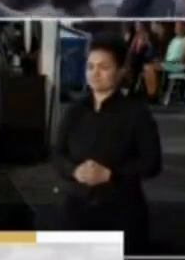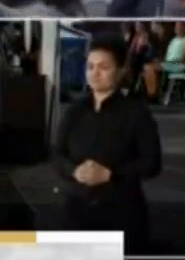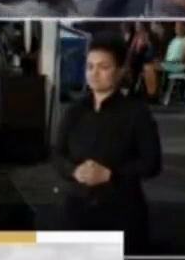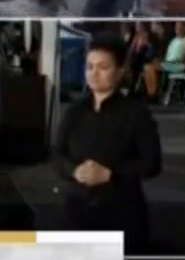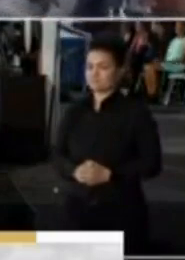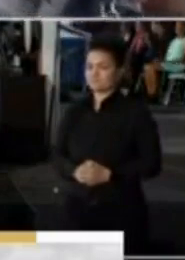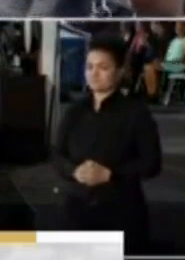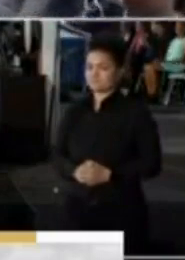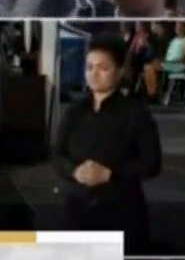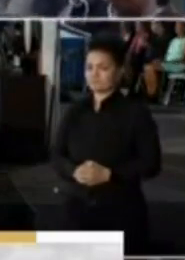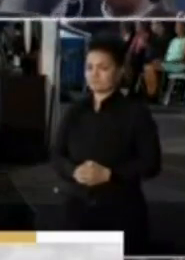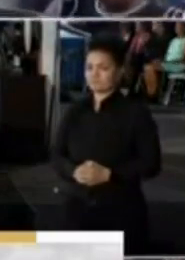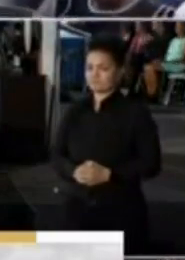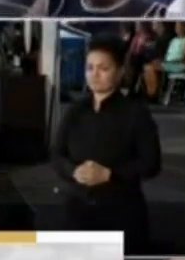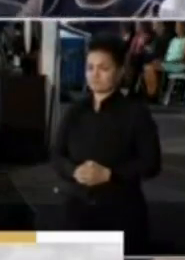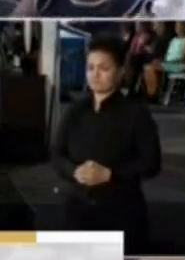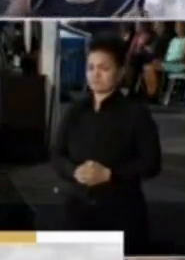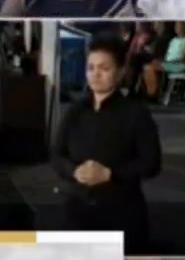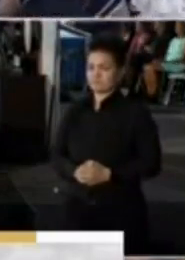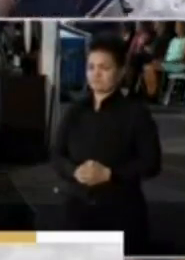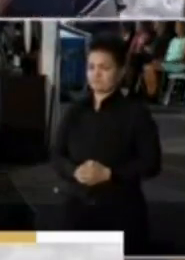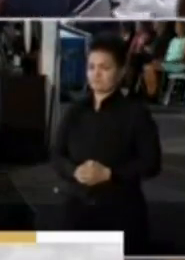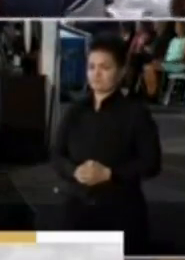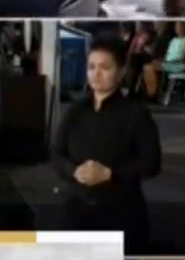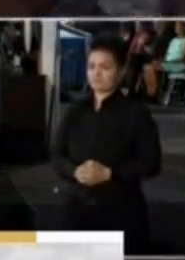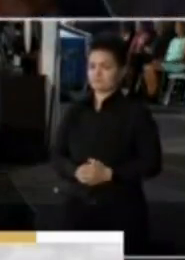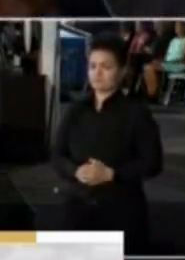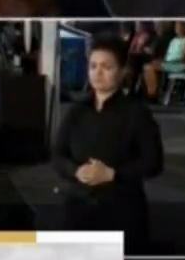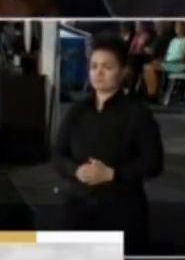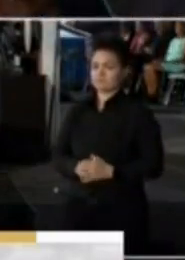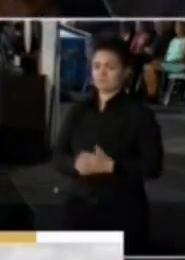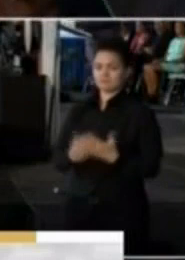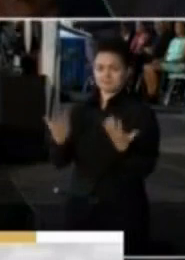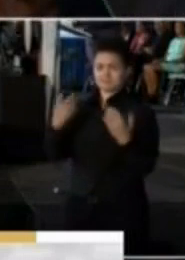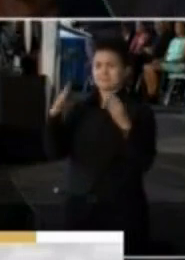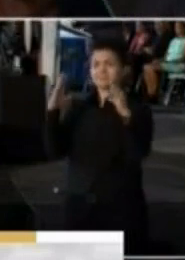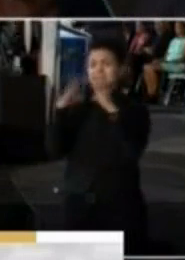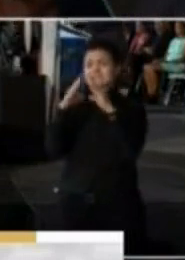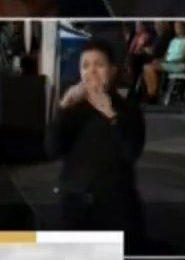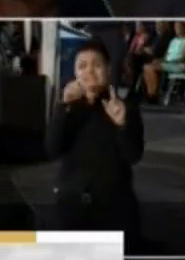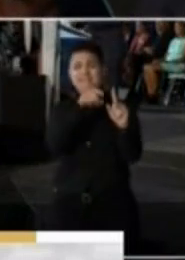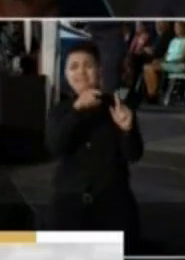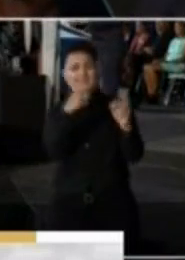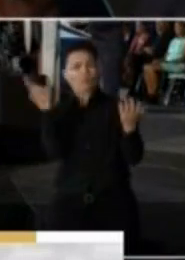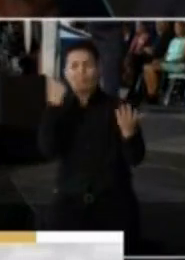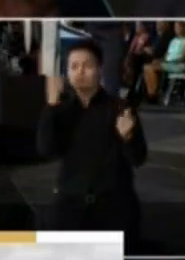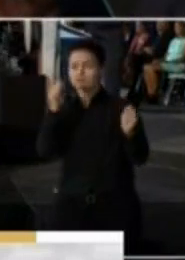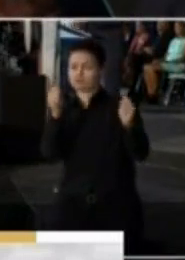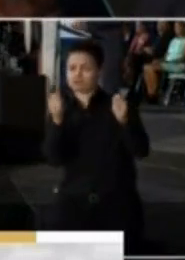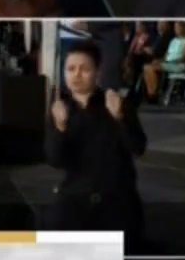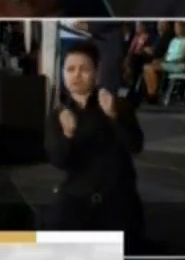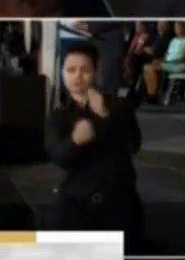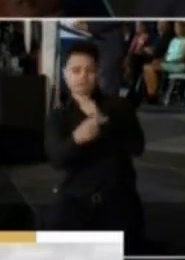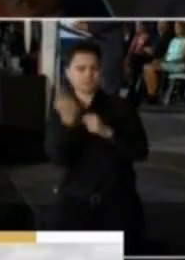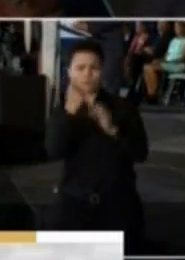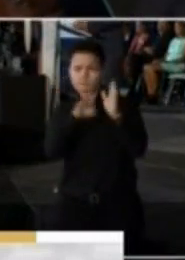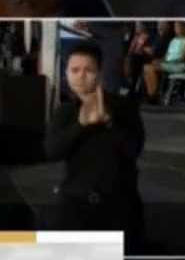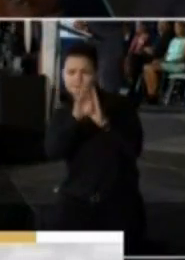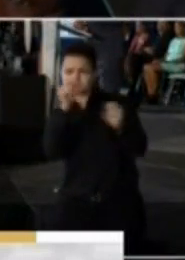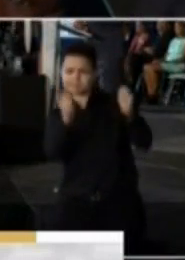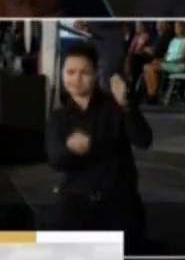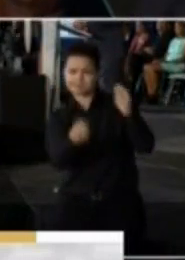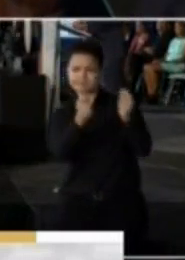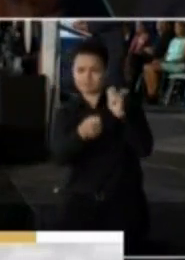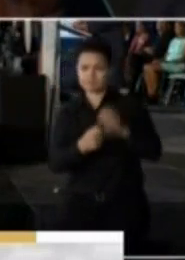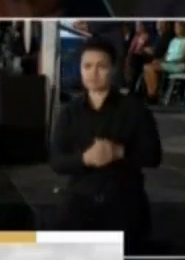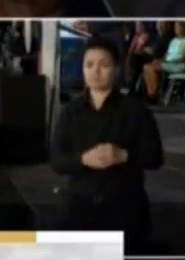A city is a constant work in progress. We build on the progress that came before us. We